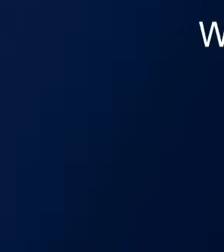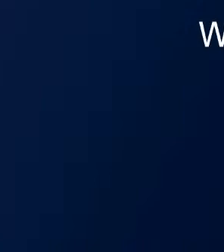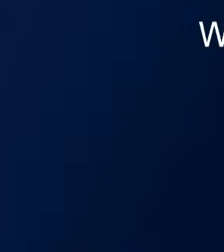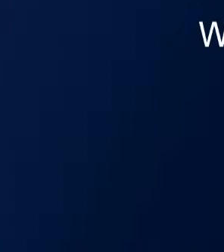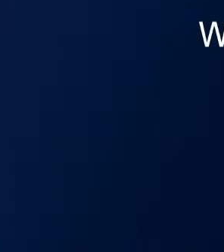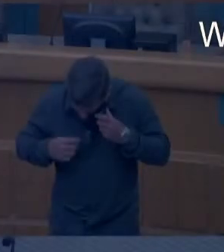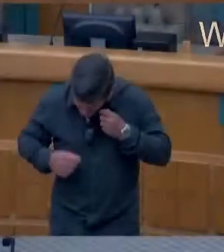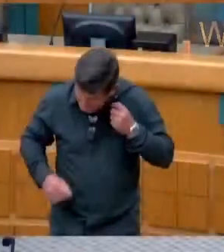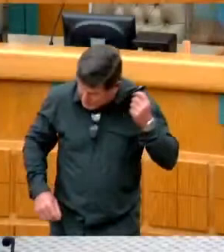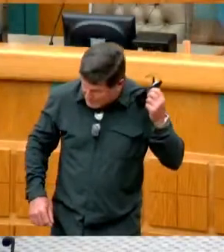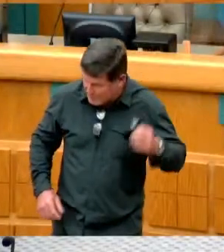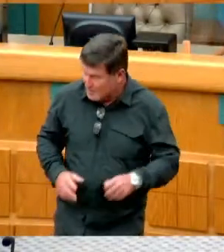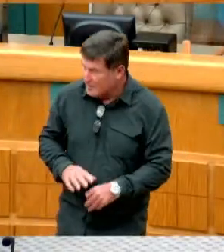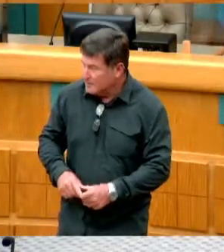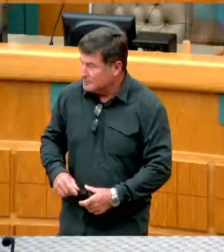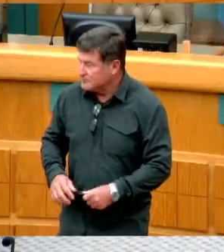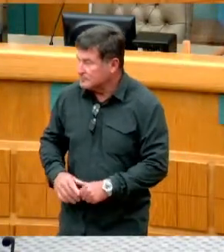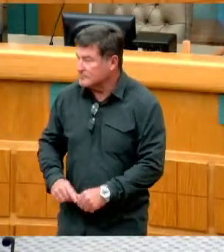Wonderful.